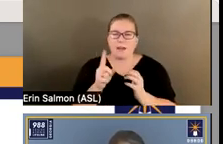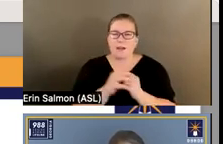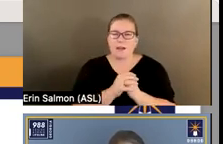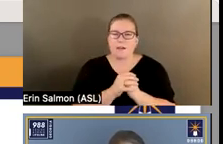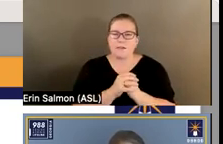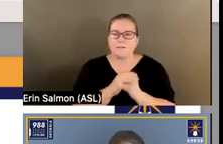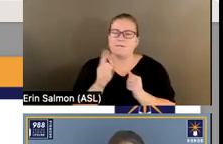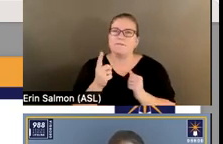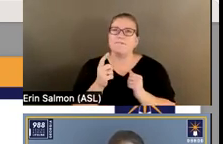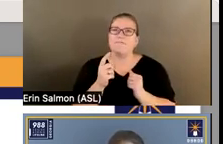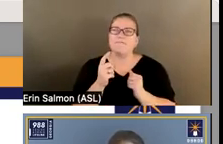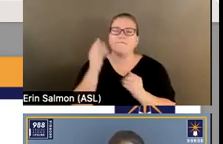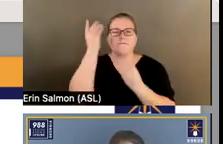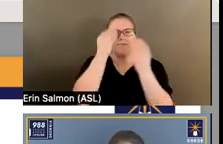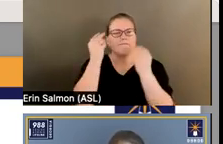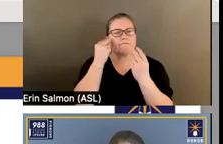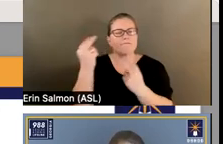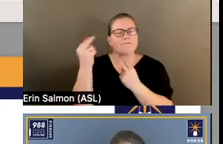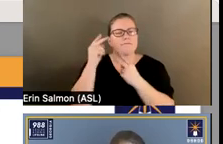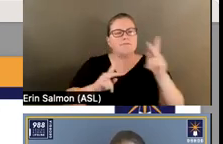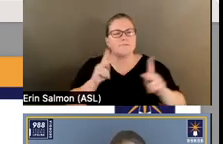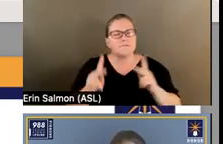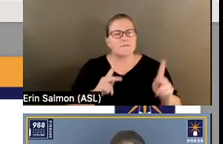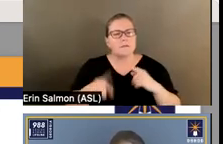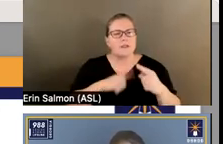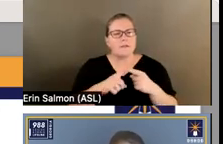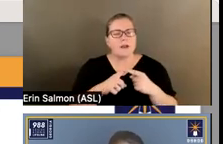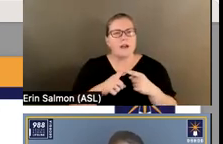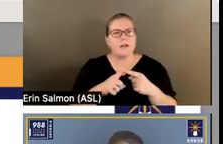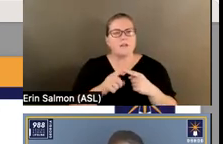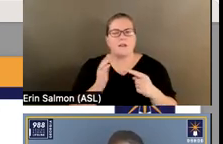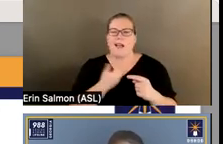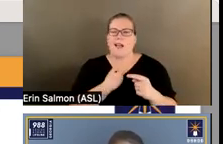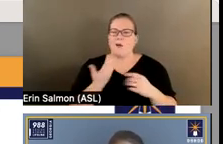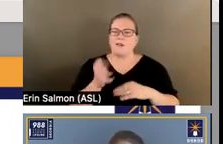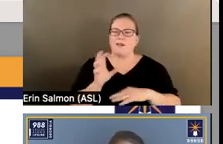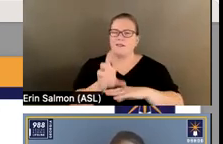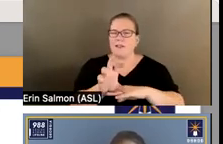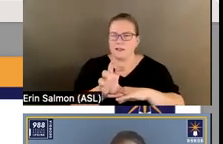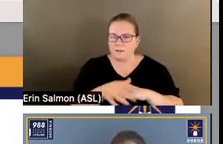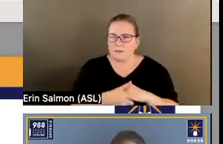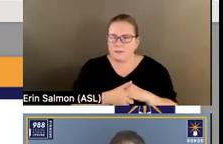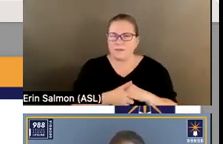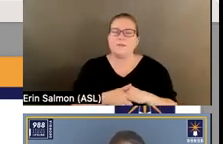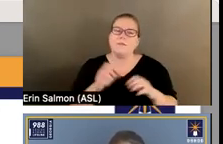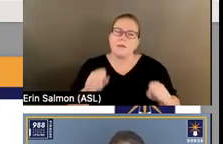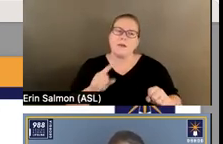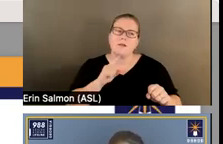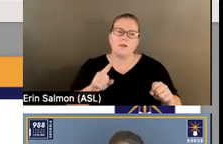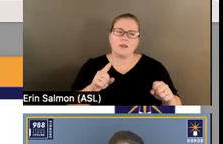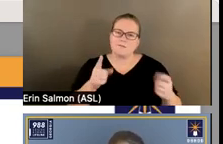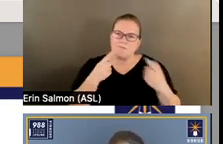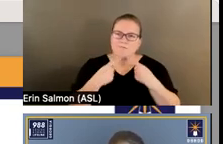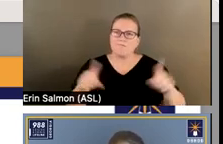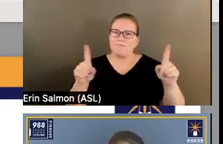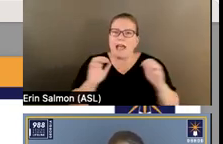of reflect and just remind folks about the investments that have been made to date to achieve the progress that we've had